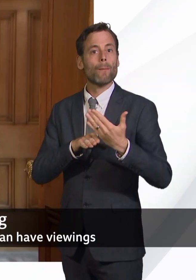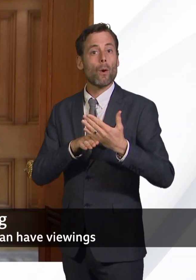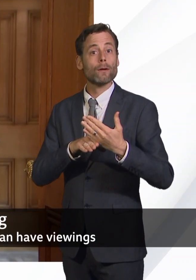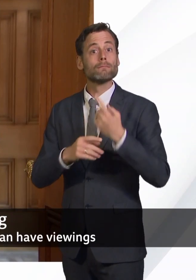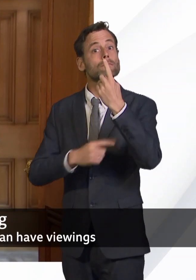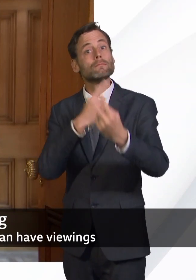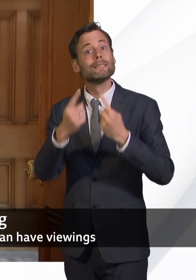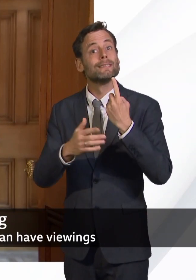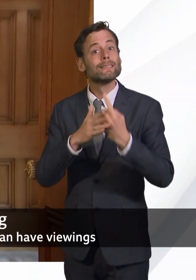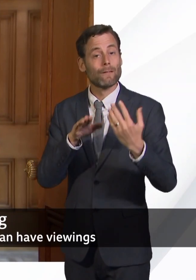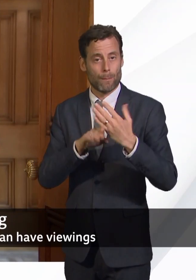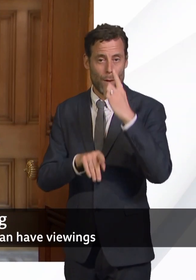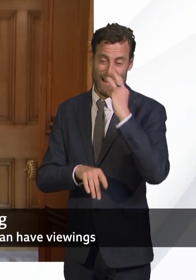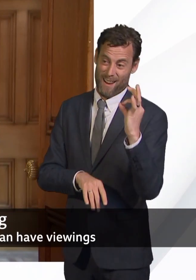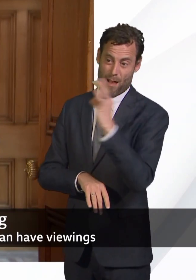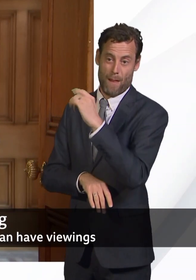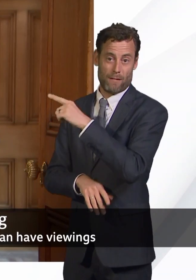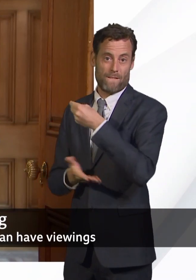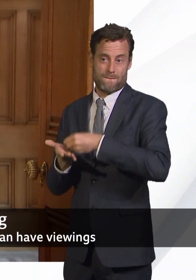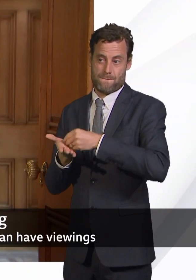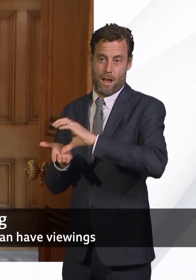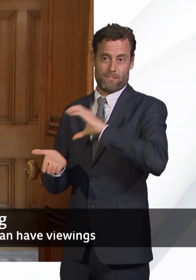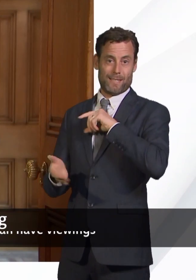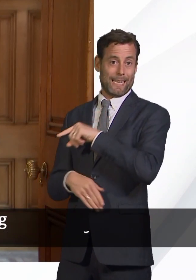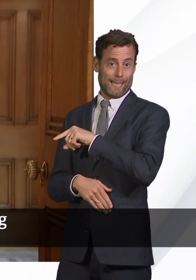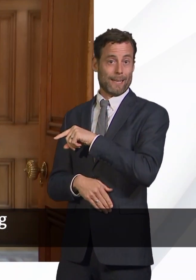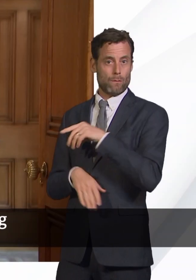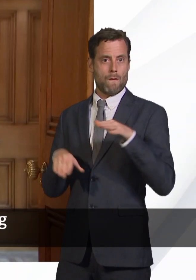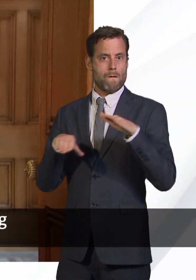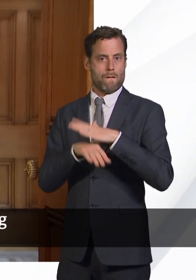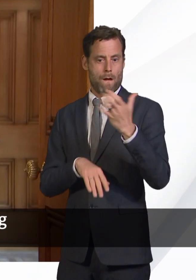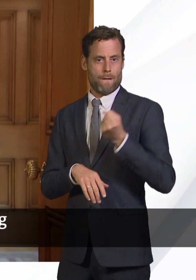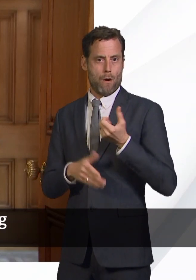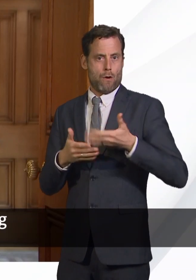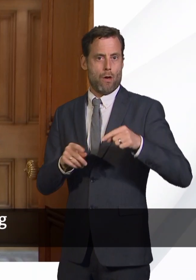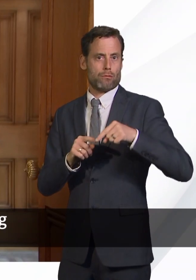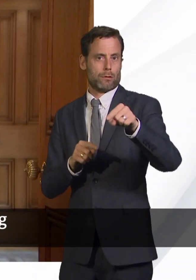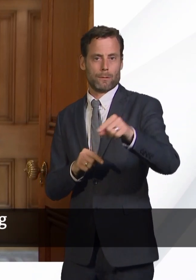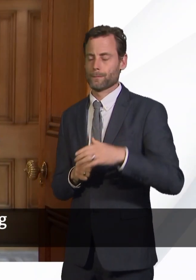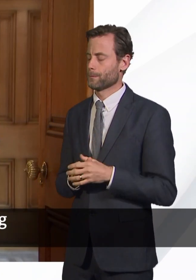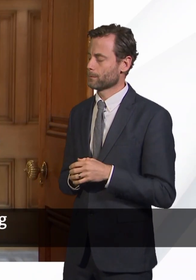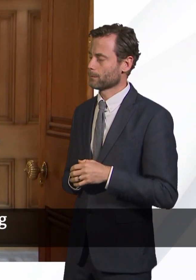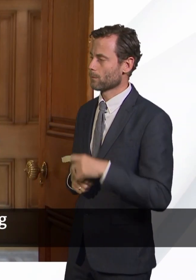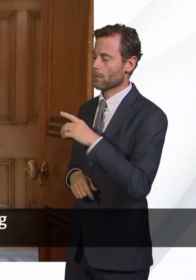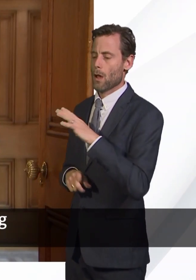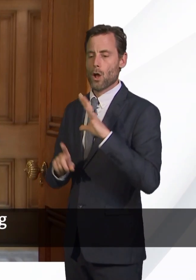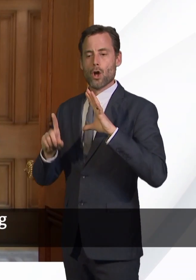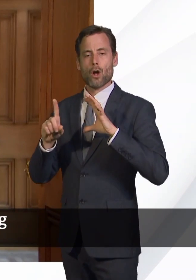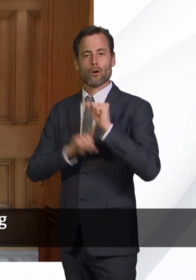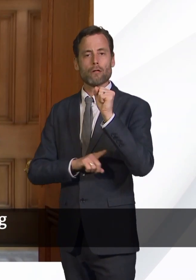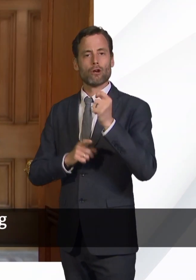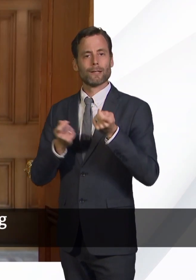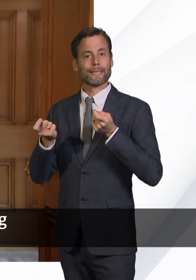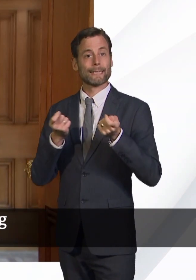people working within the arts to that if it's applicable to them. And the Culture Secretary is also working very closely